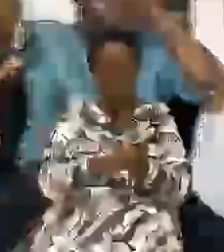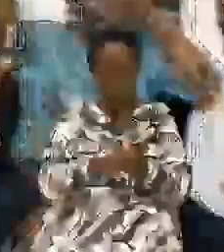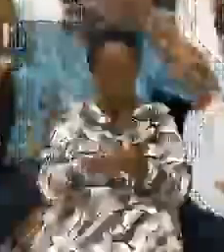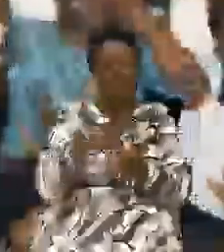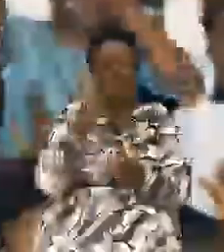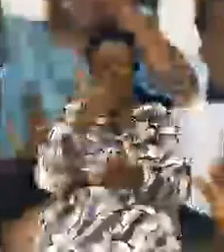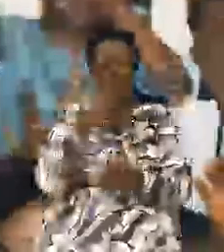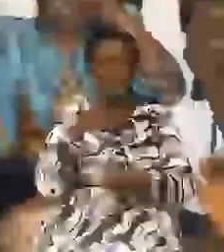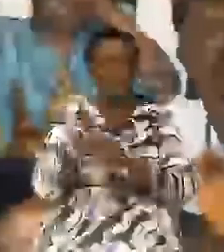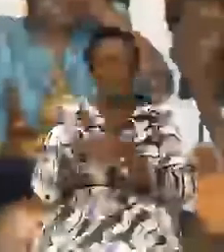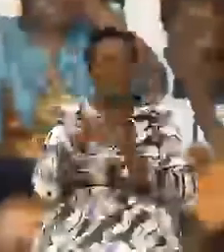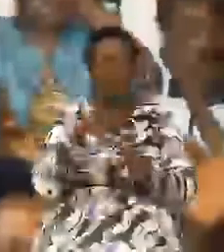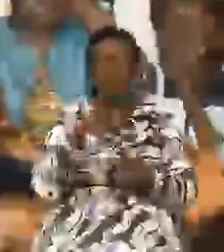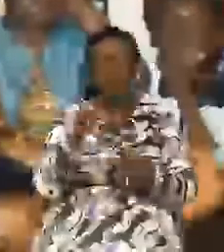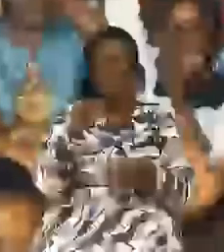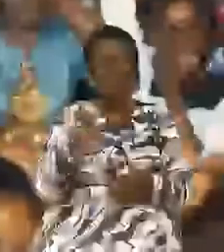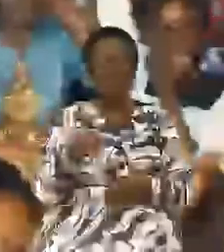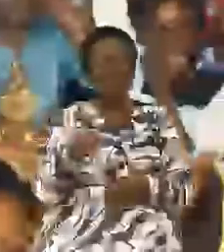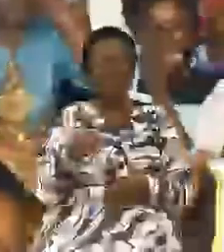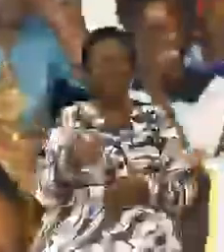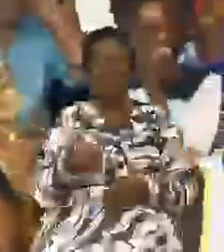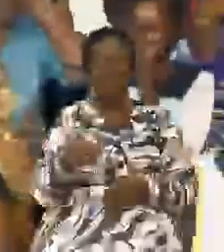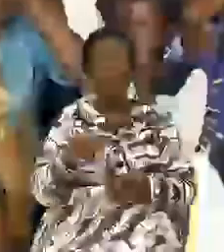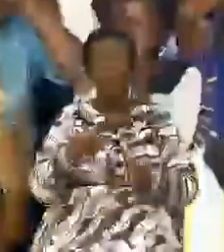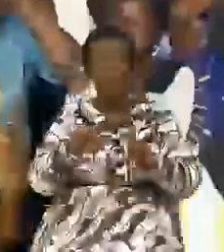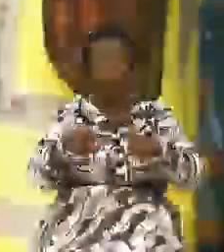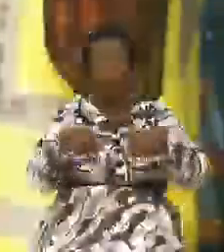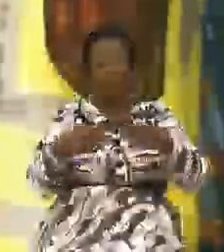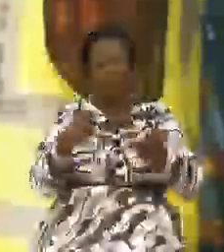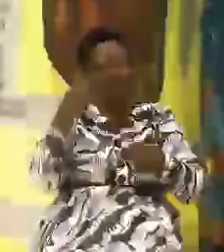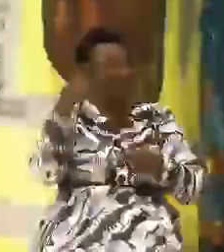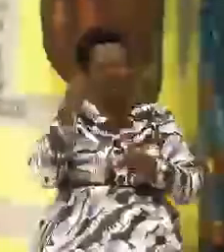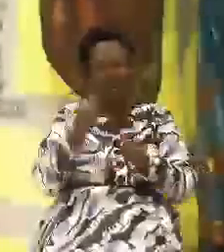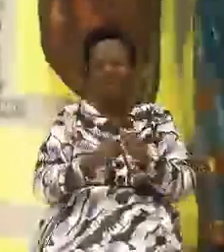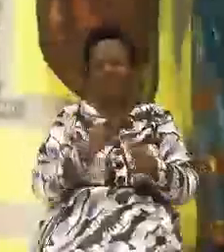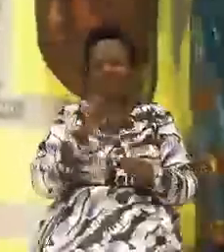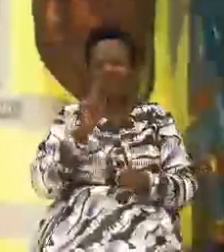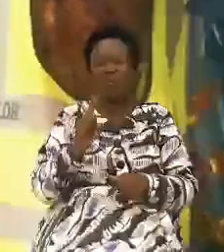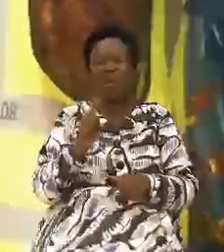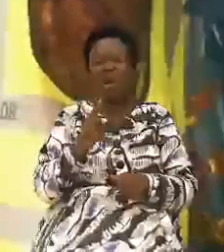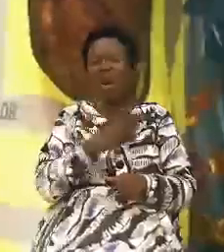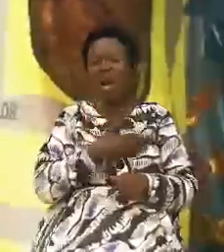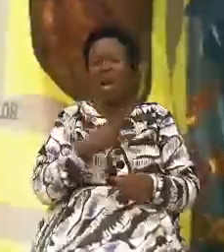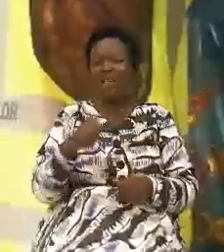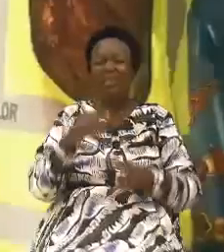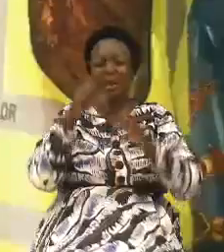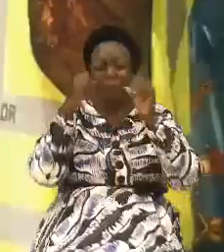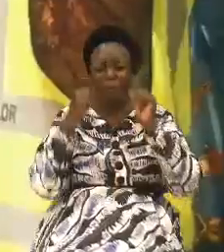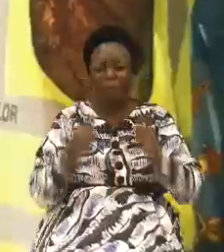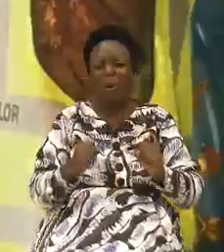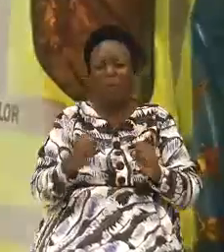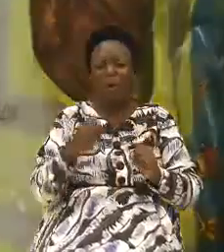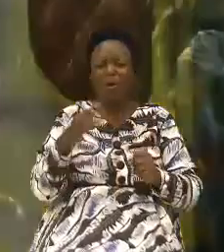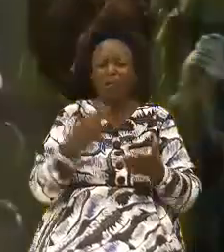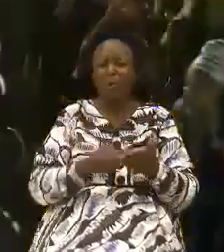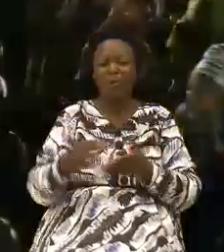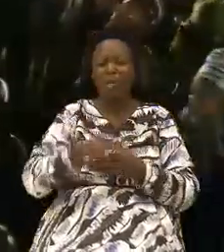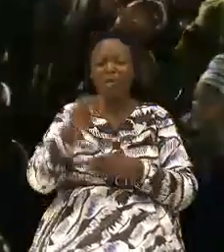need. Provision for everyone. And the power of the Holy